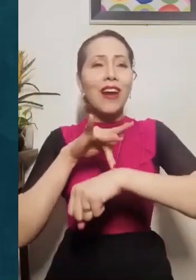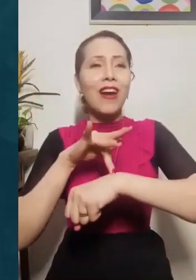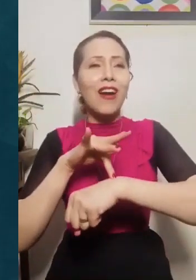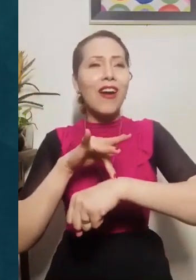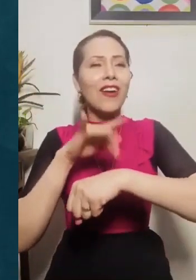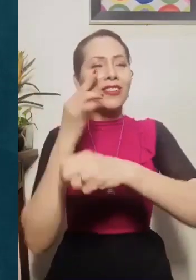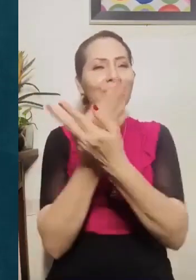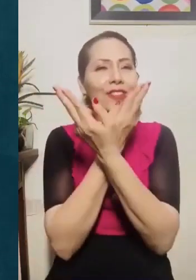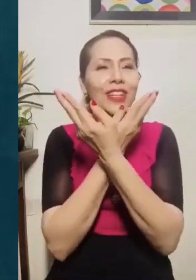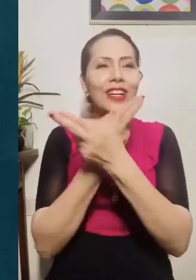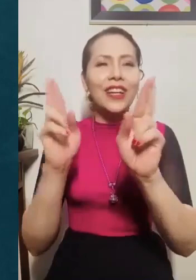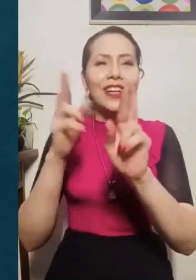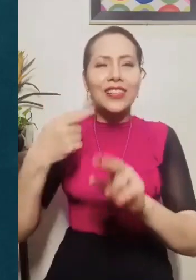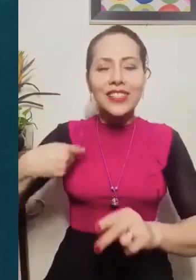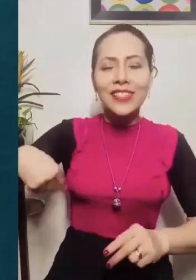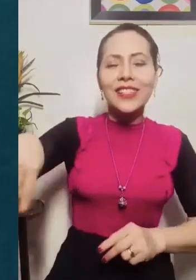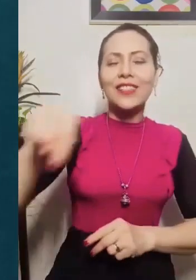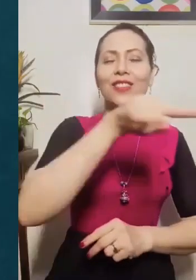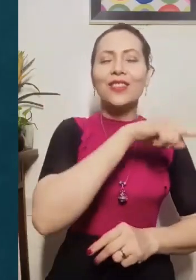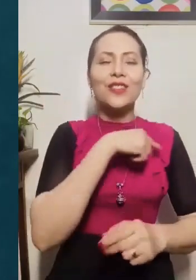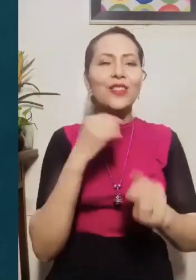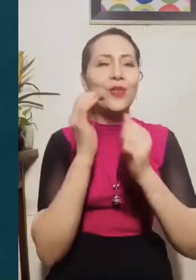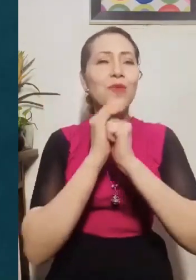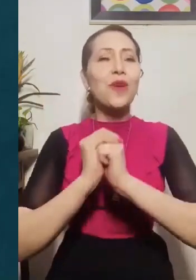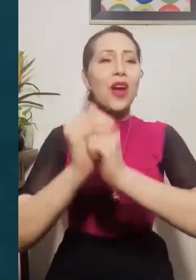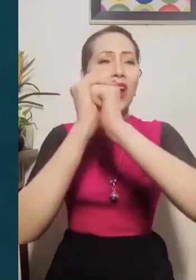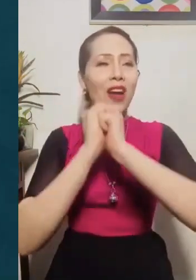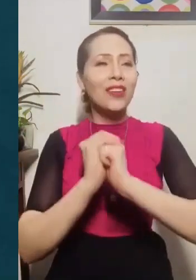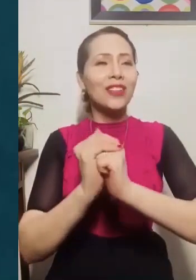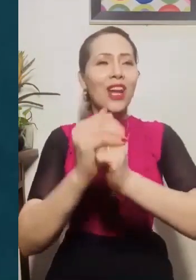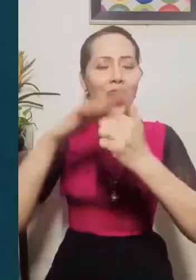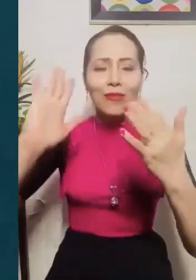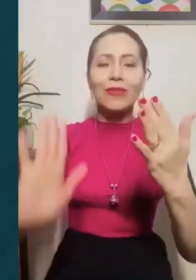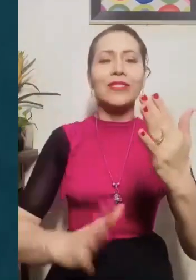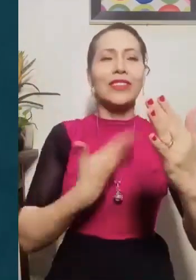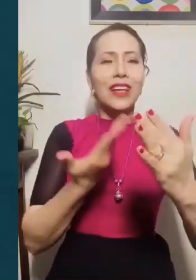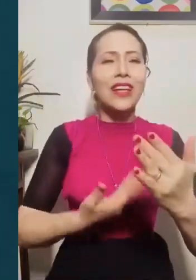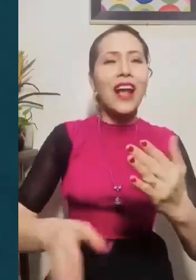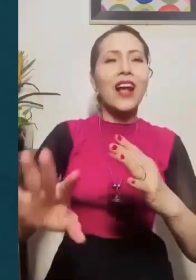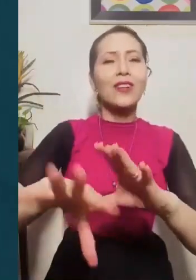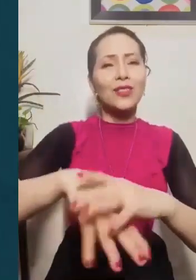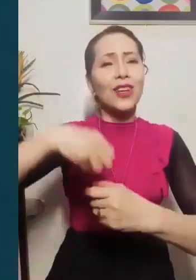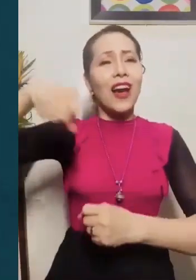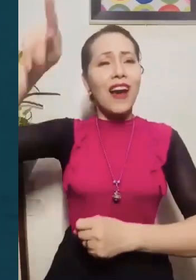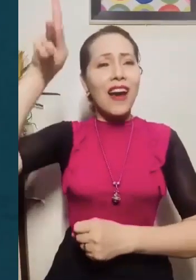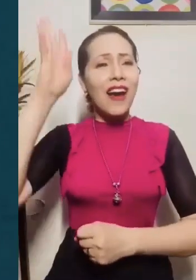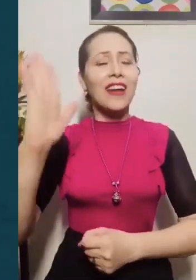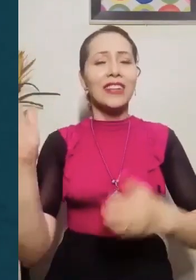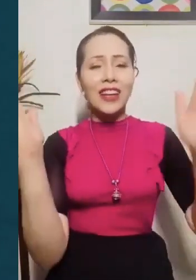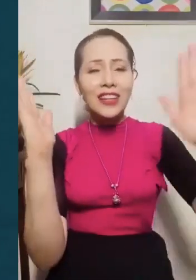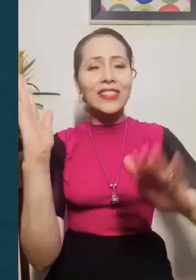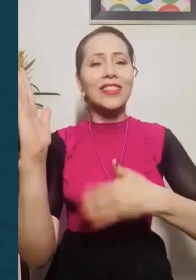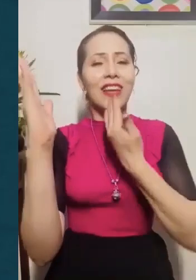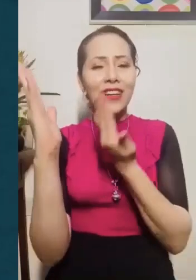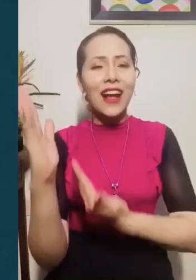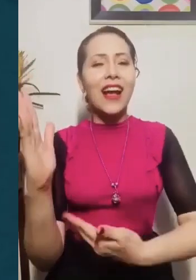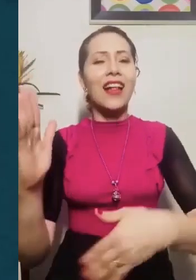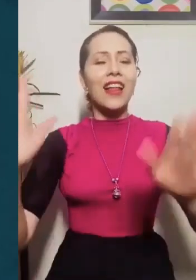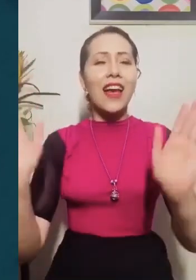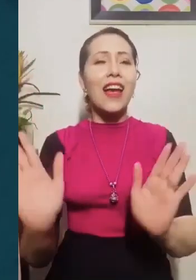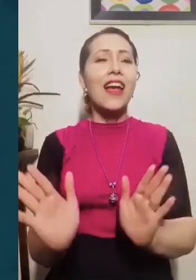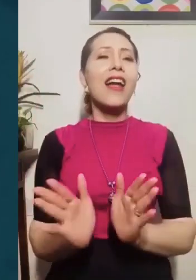your touch will lead us up to worship. Sing out to God,